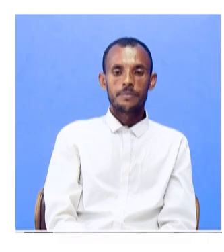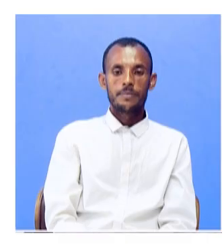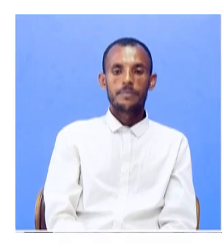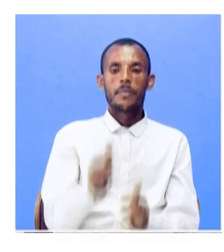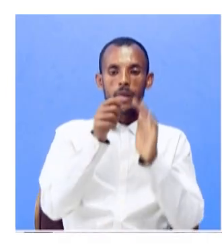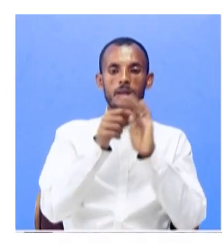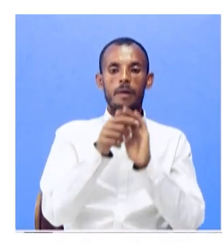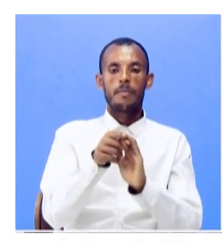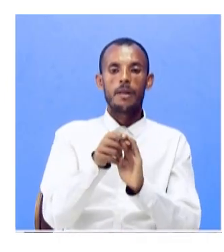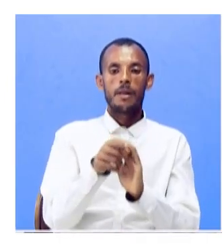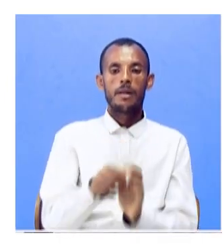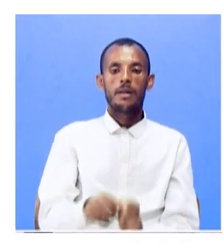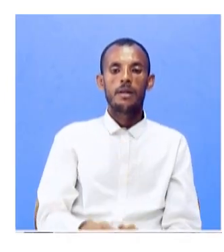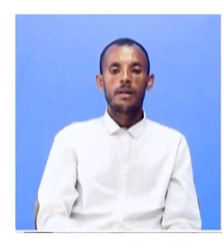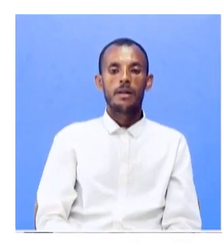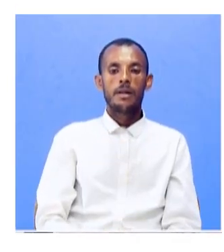Example,